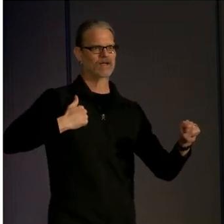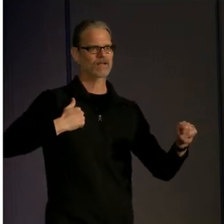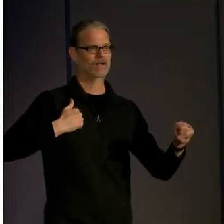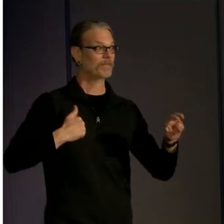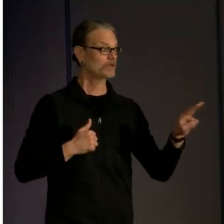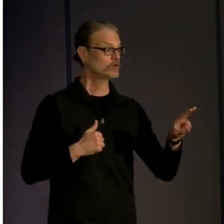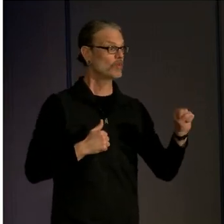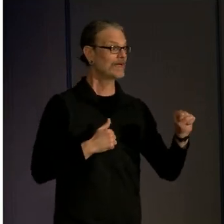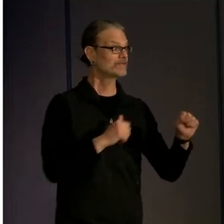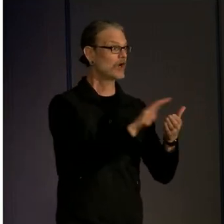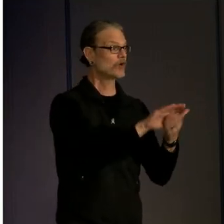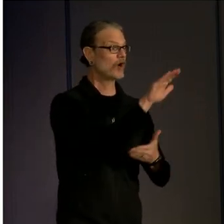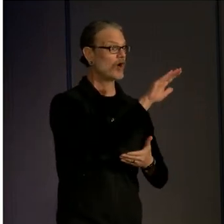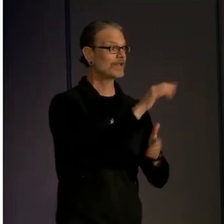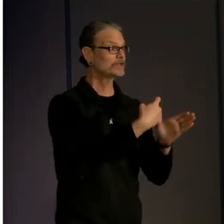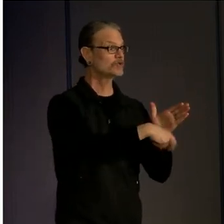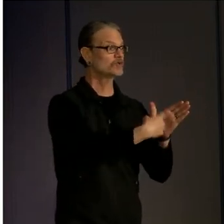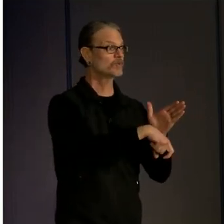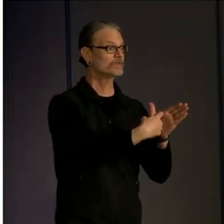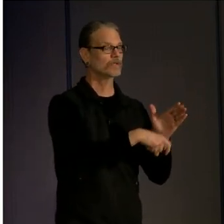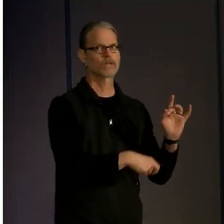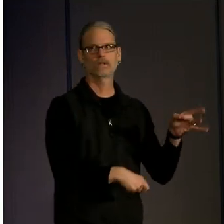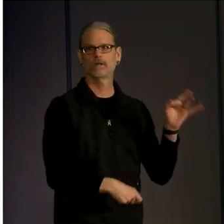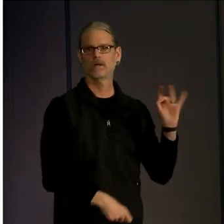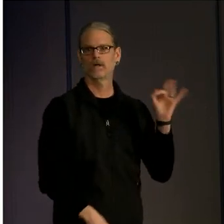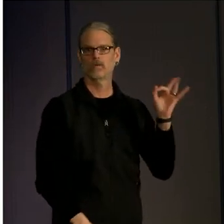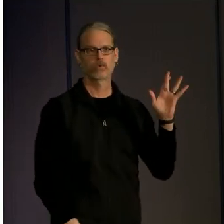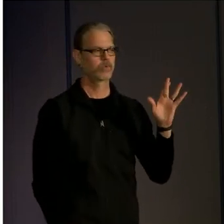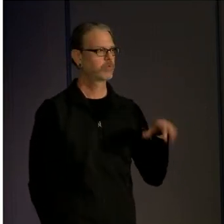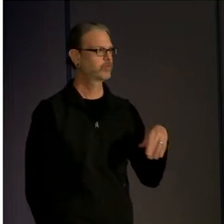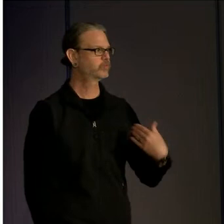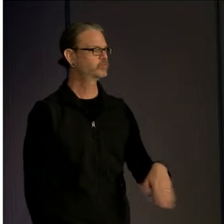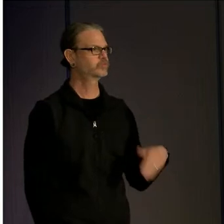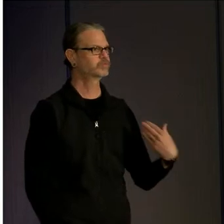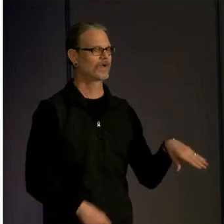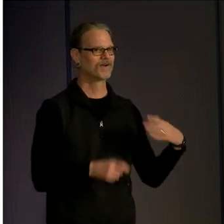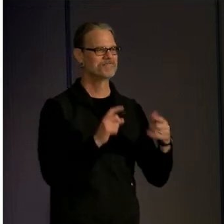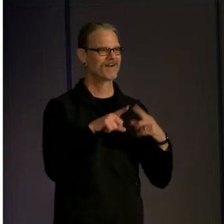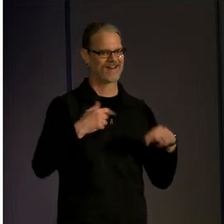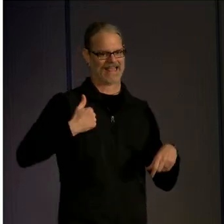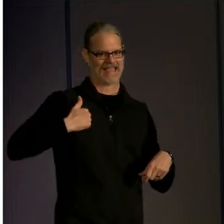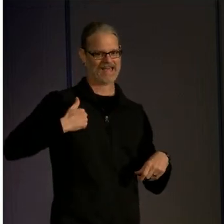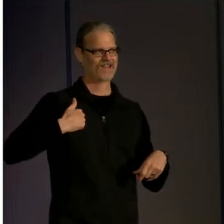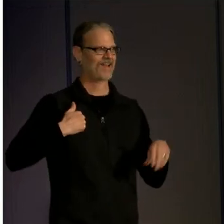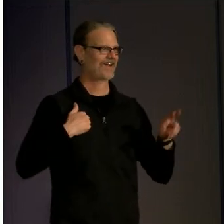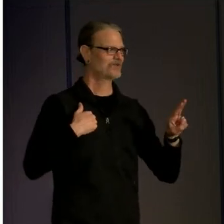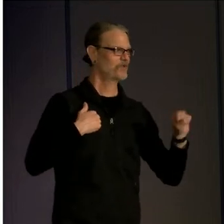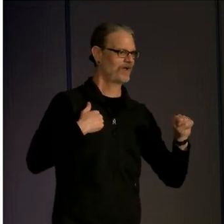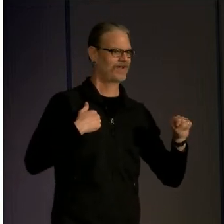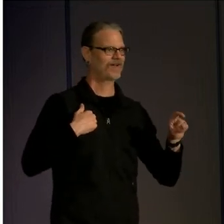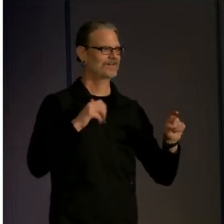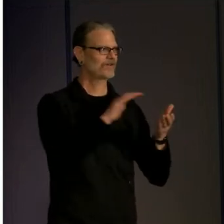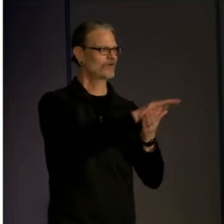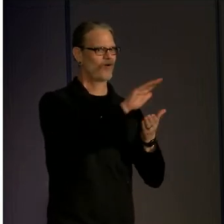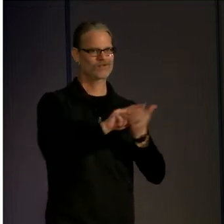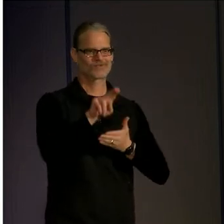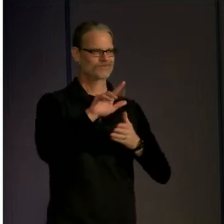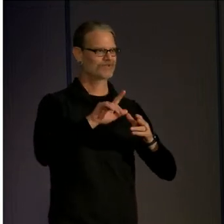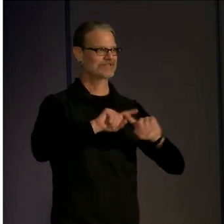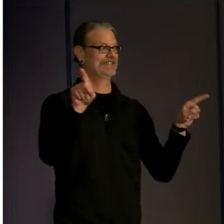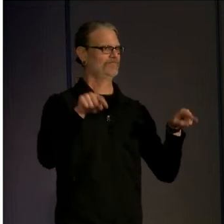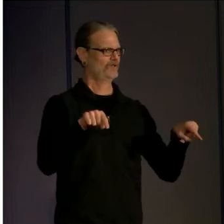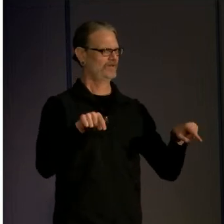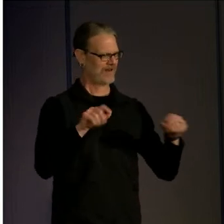but just hearing about how the colleges and universities work different here was definitely eye-opening for me,